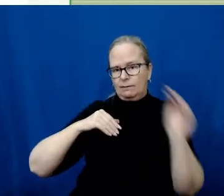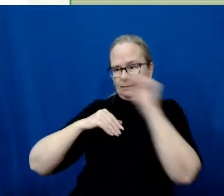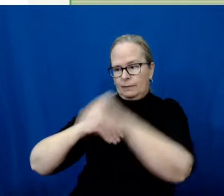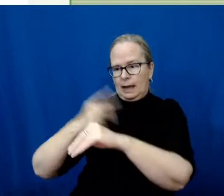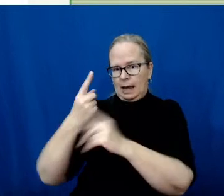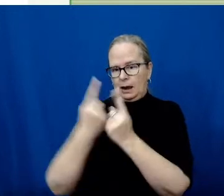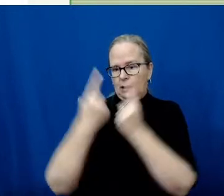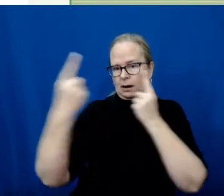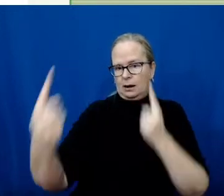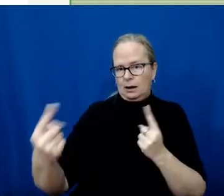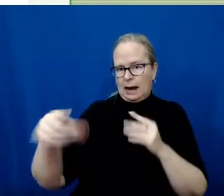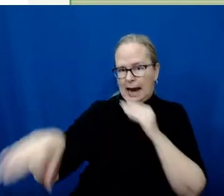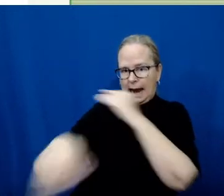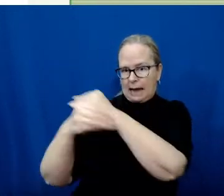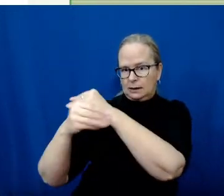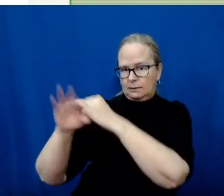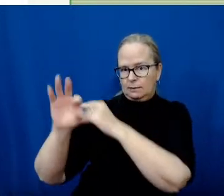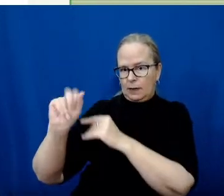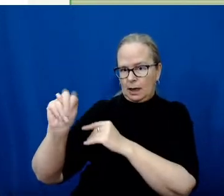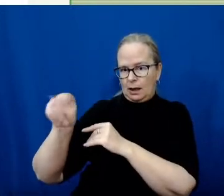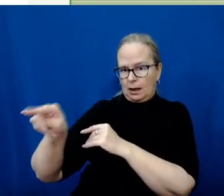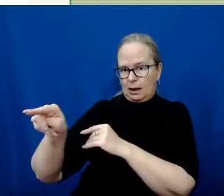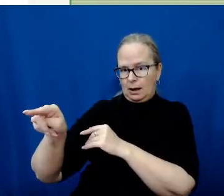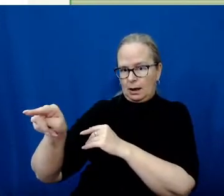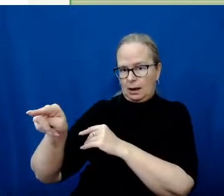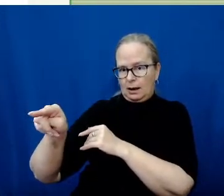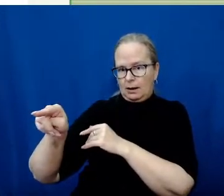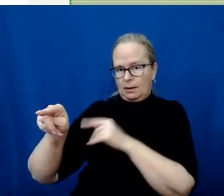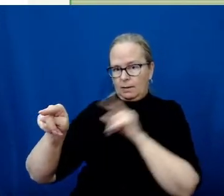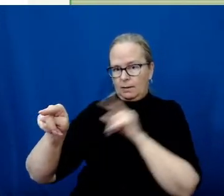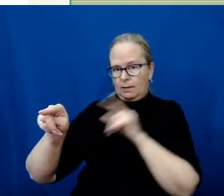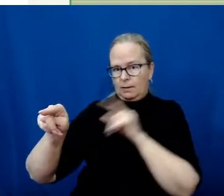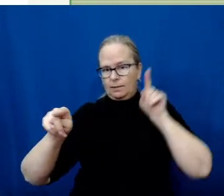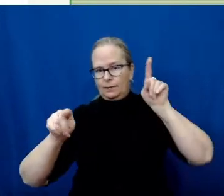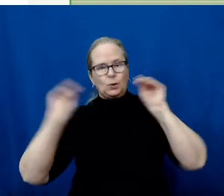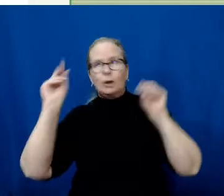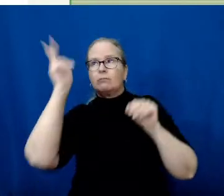is where there's no ceiling fan and you actually have to mount a fan in the window. Next image.